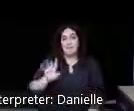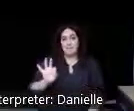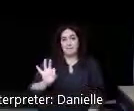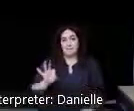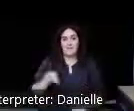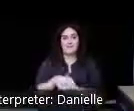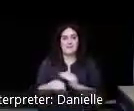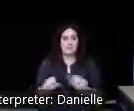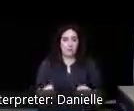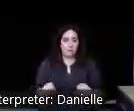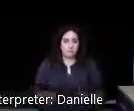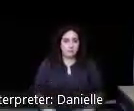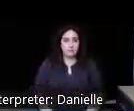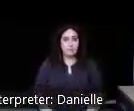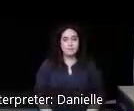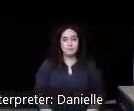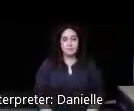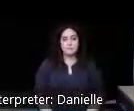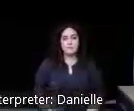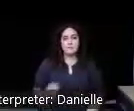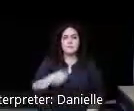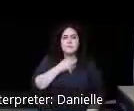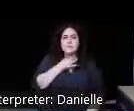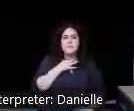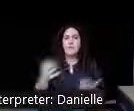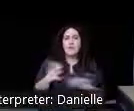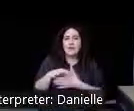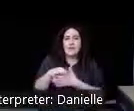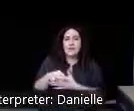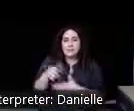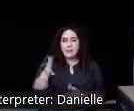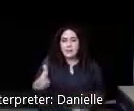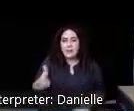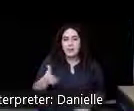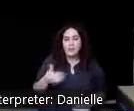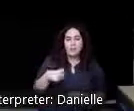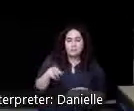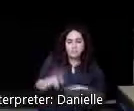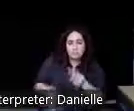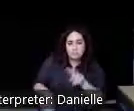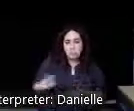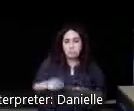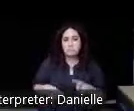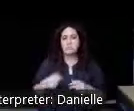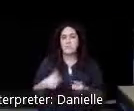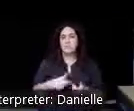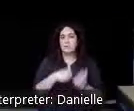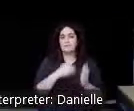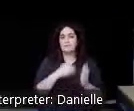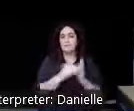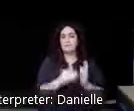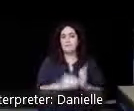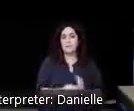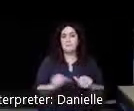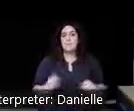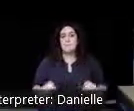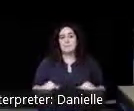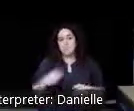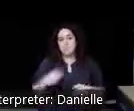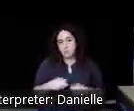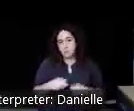what type of content is included in those papers, and we also made observations on possible accessibility issues as